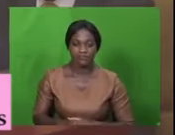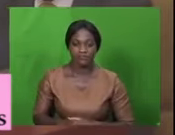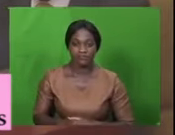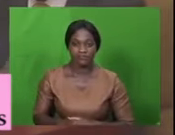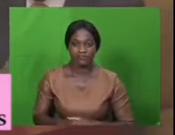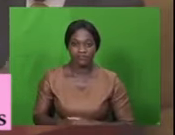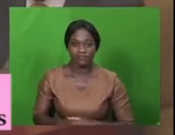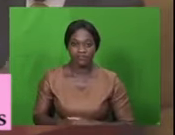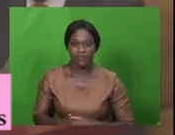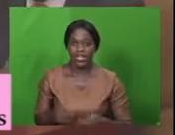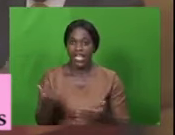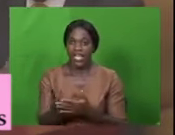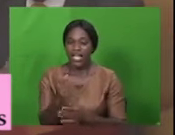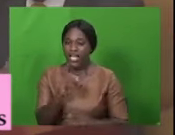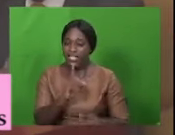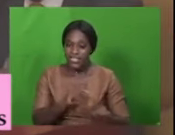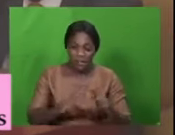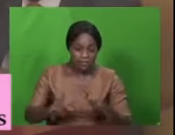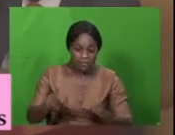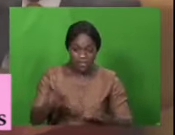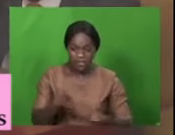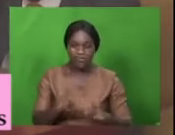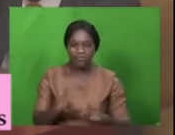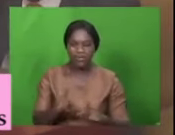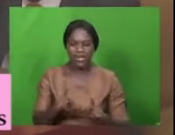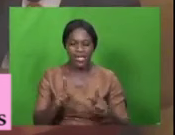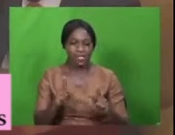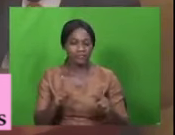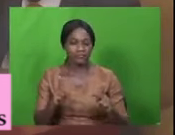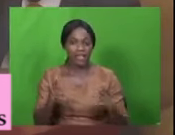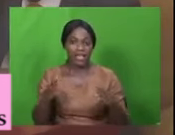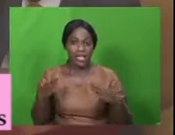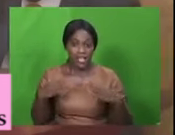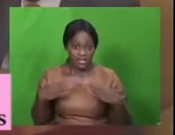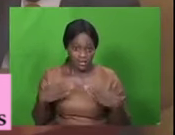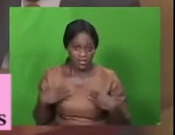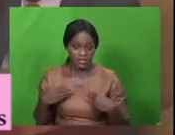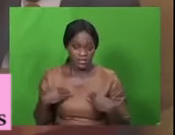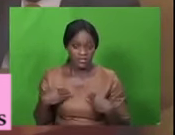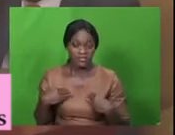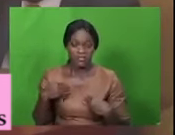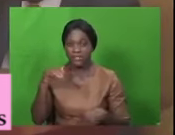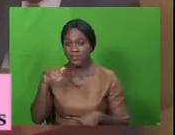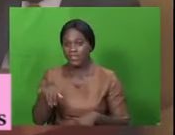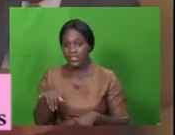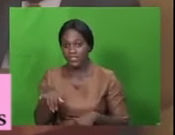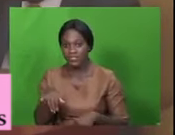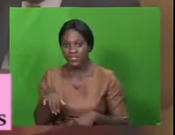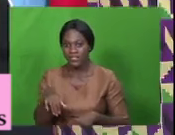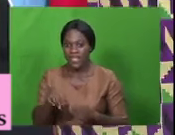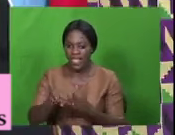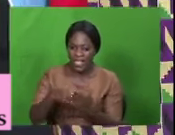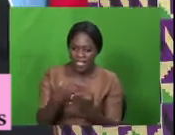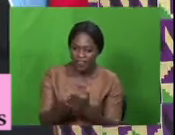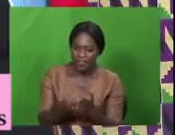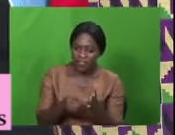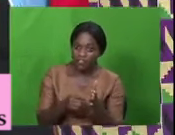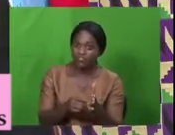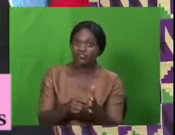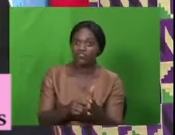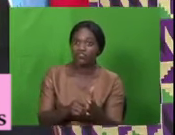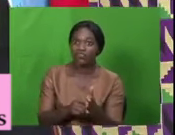The Ghanaian people, however, accepted this proposition as evidenced in the results of the